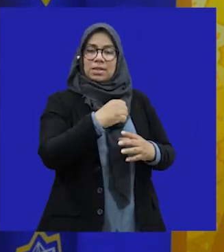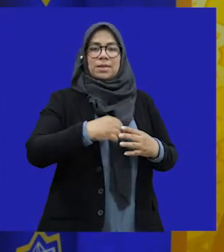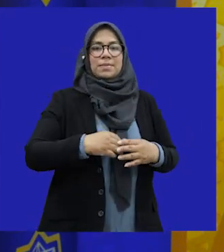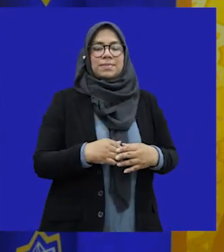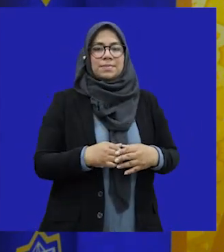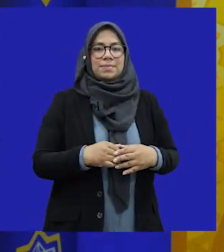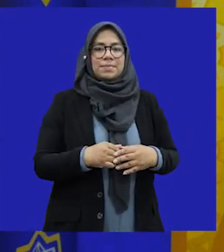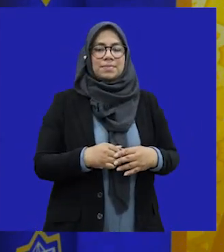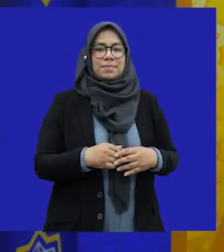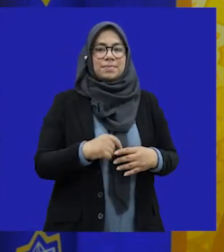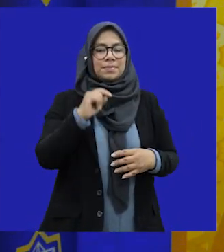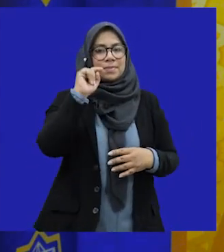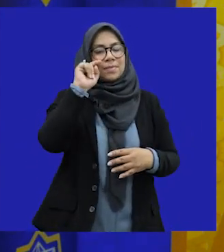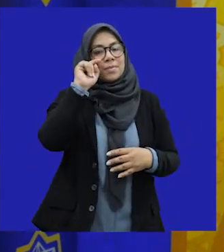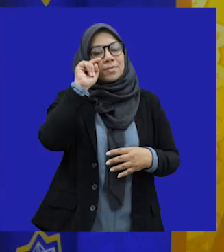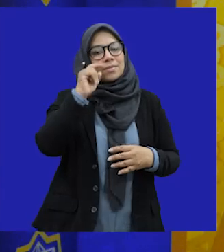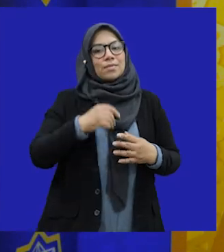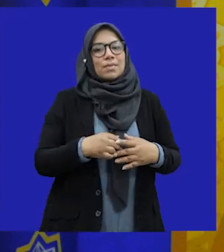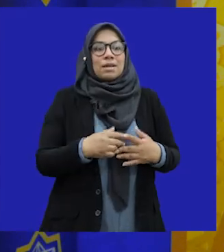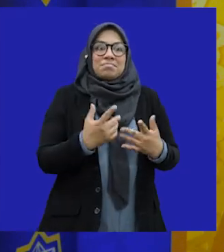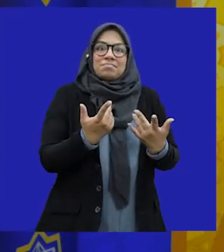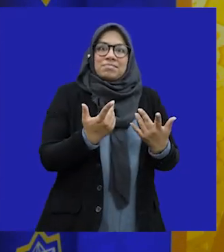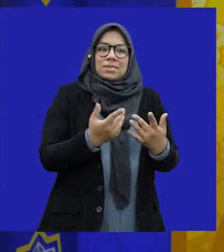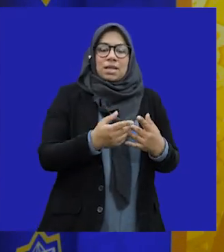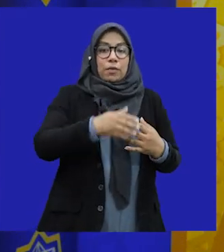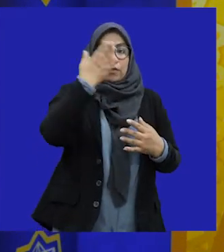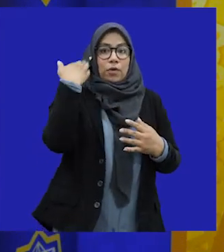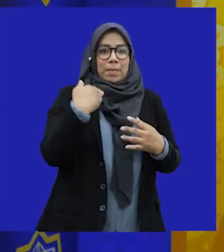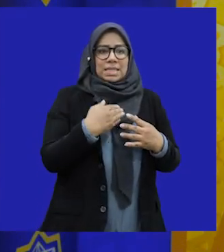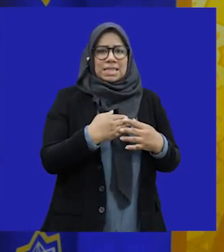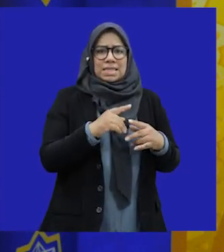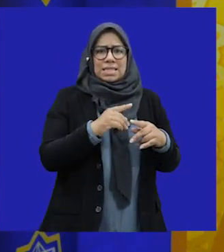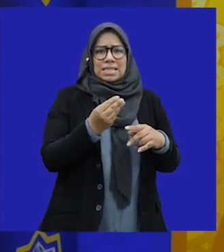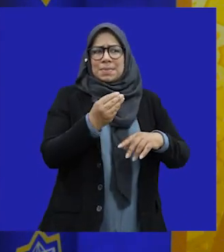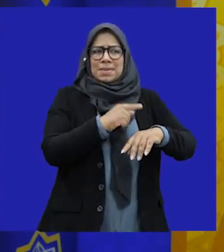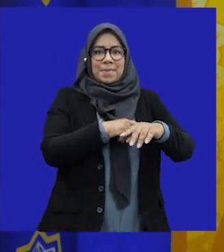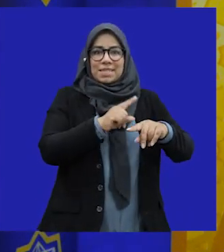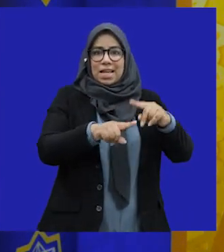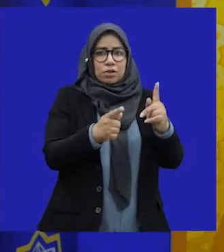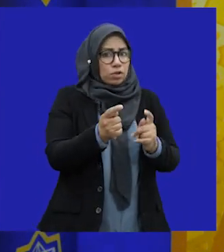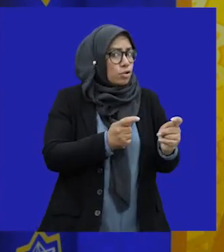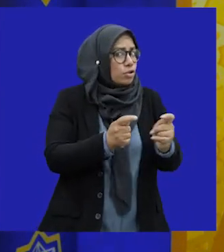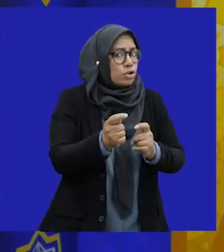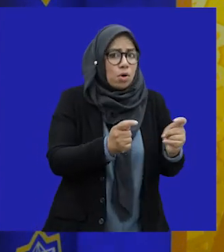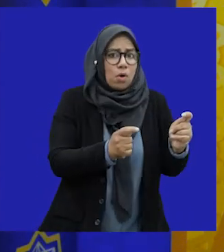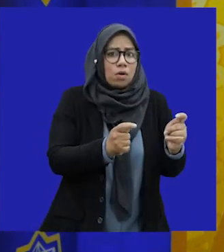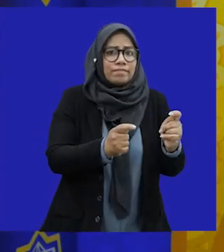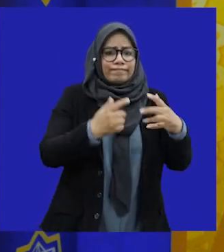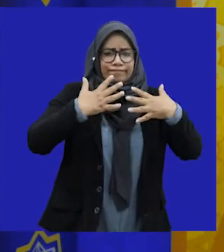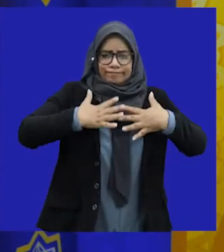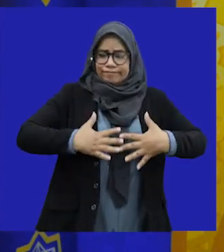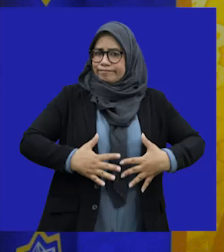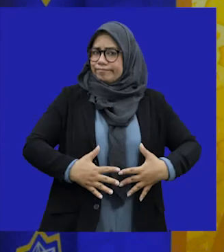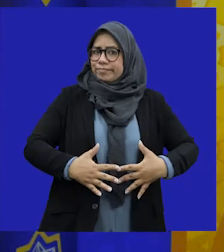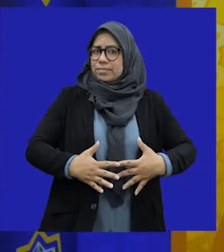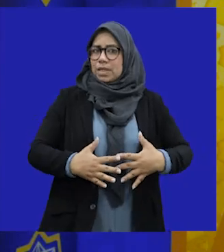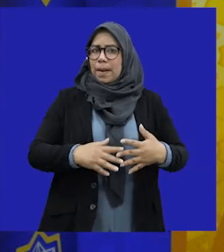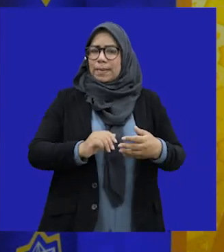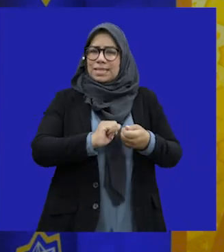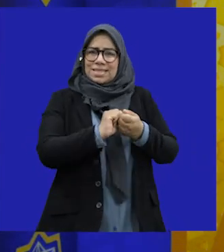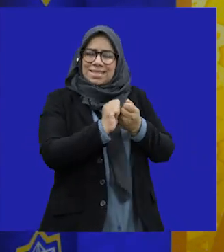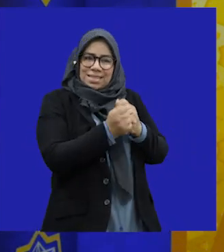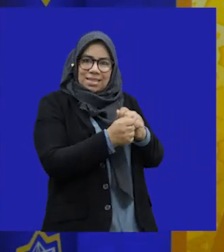as it is something they have no control over and they cannot purify themselves, they